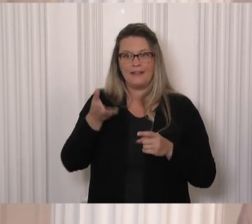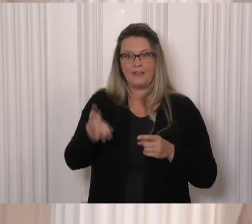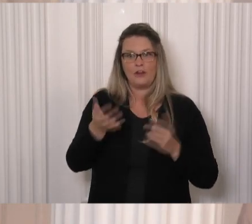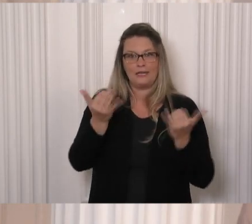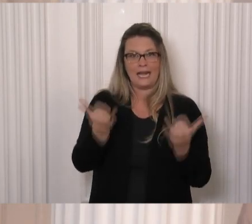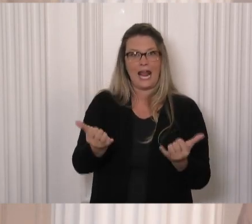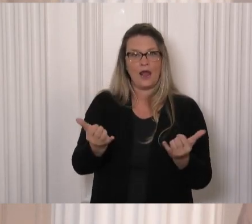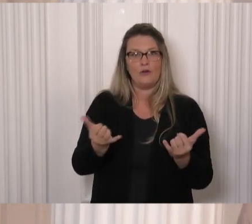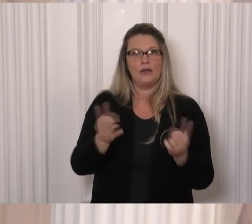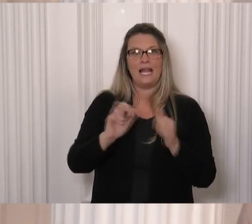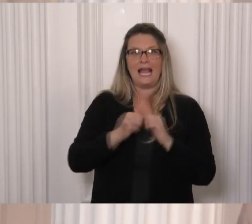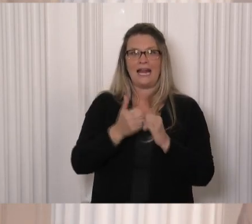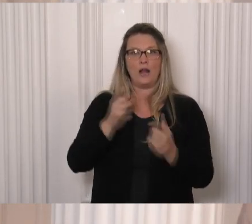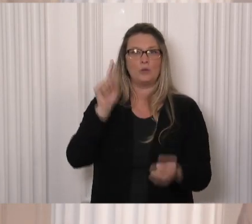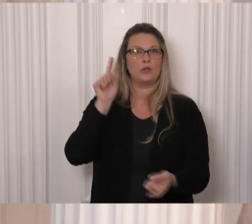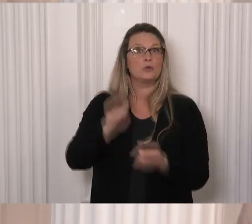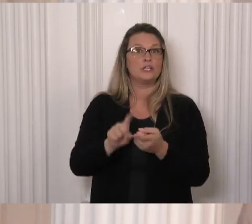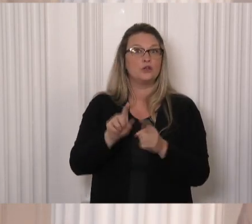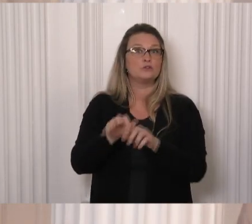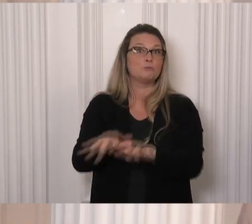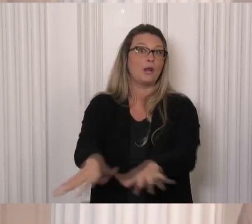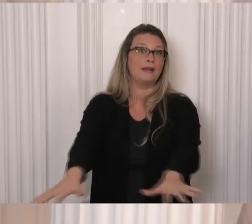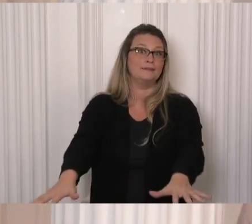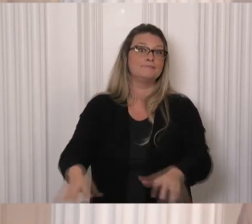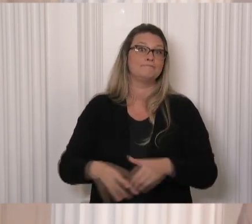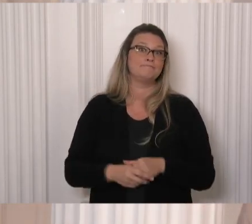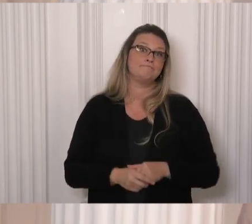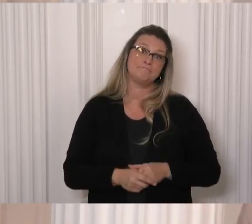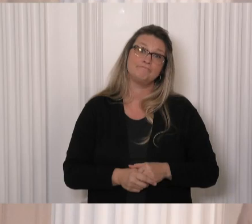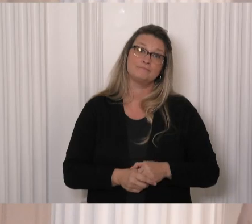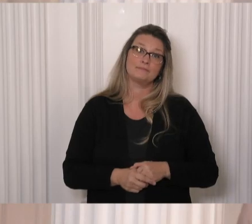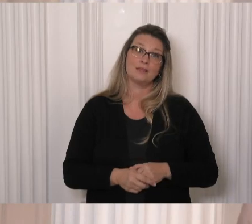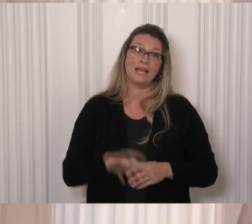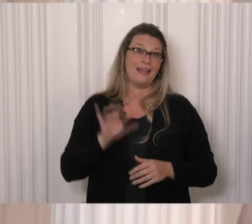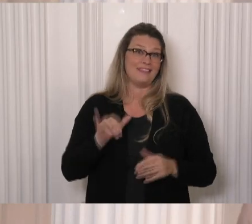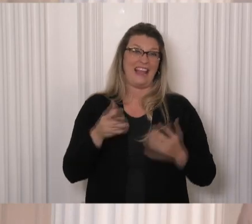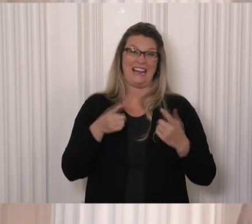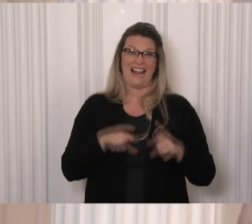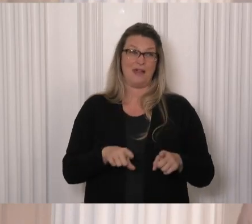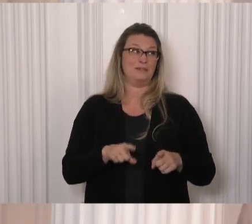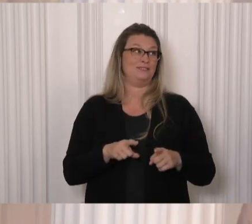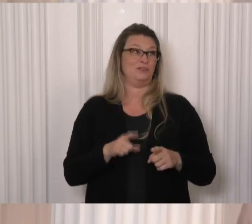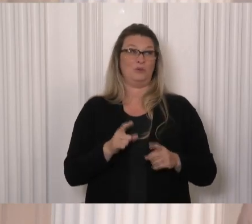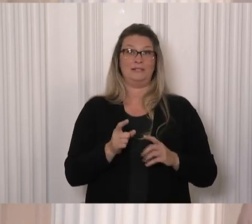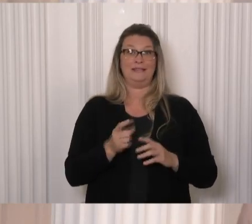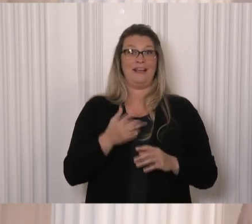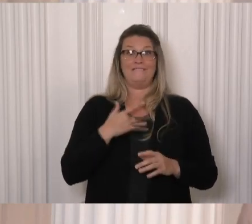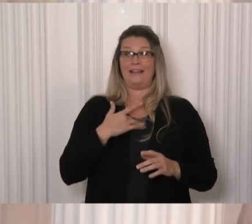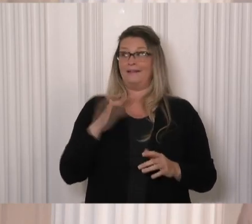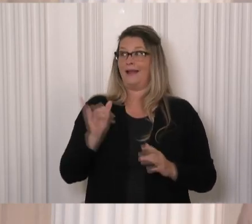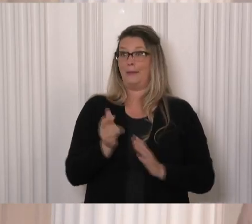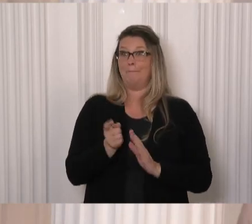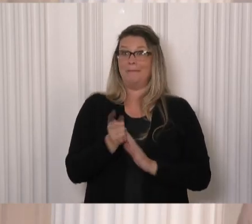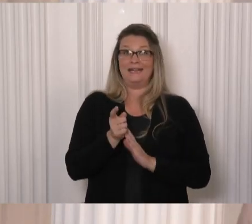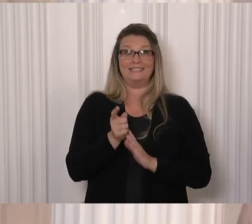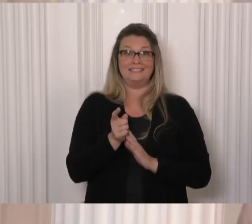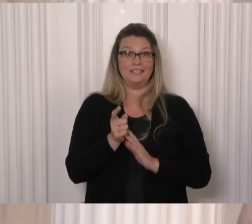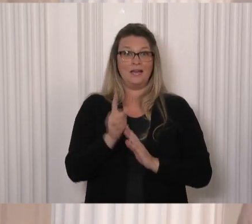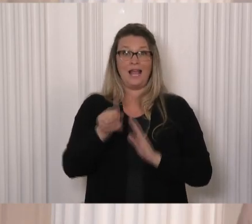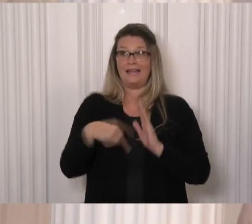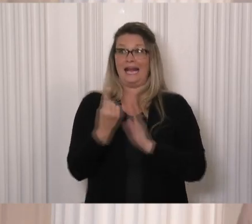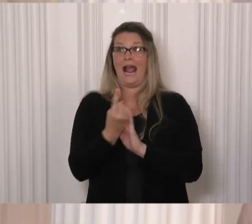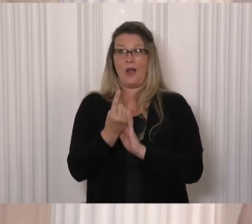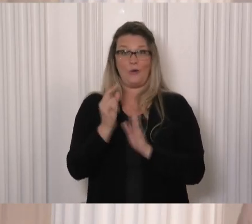now, and then how do you reduce any further spread. And so that happened literally within minutes to an hour or